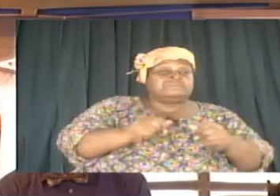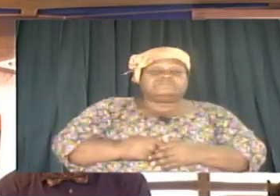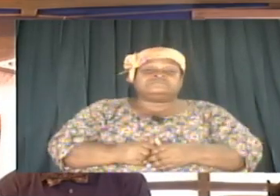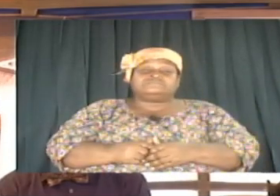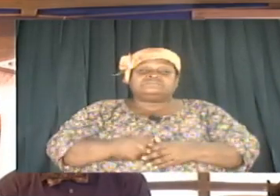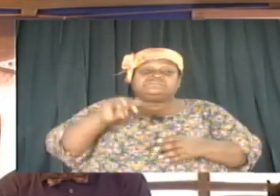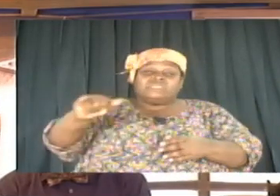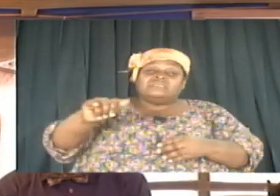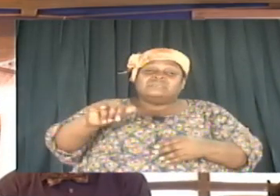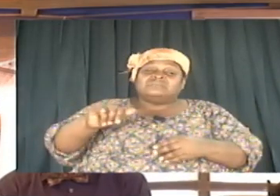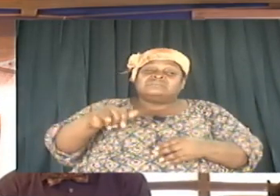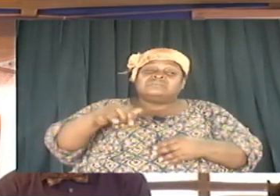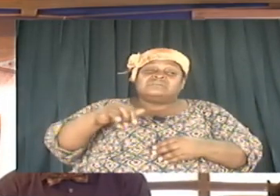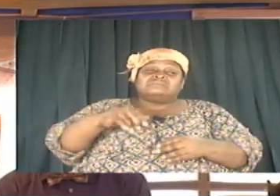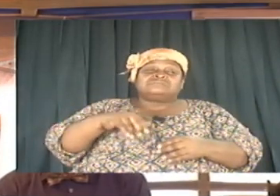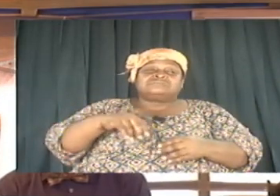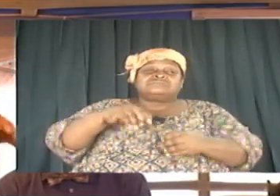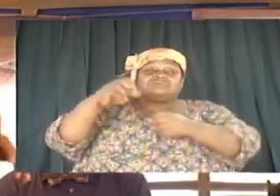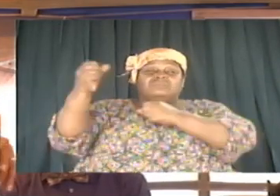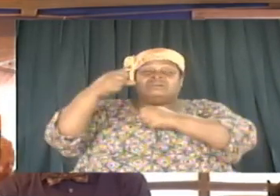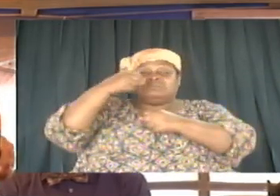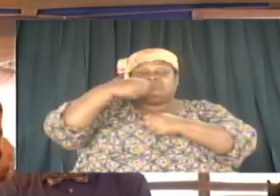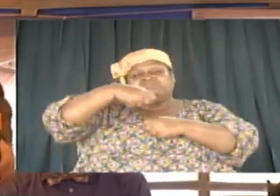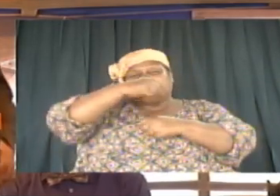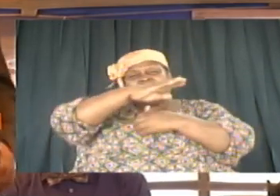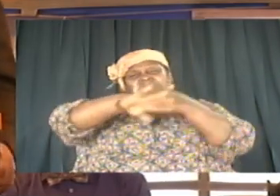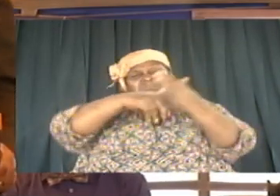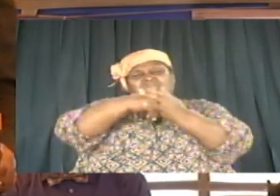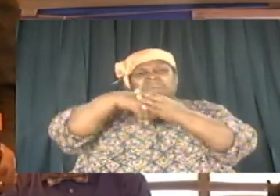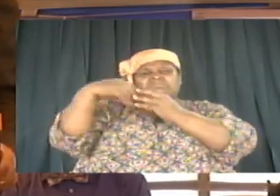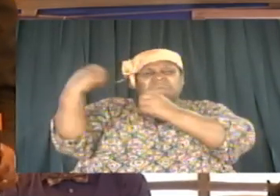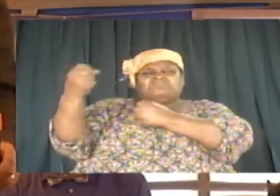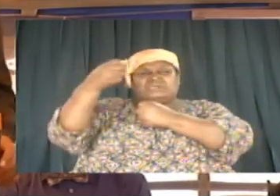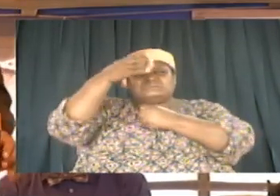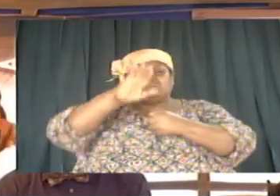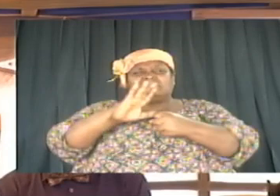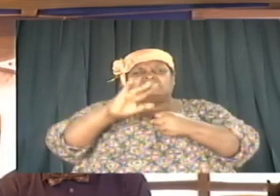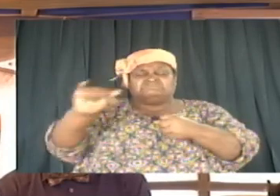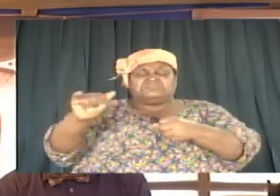That's Almighty God. That's the power of what we are going into now.